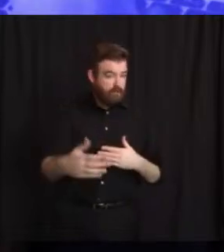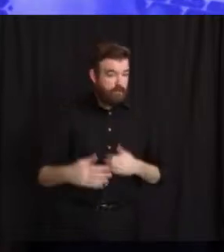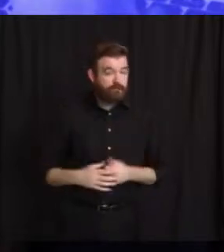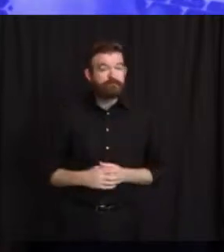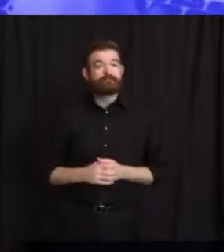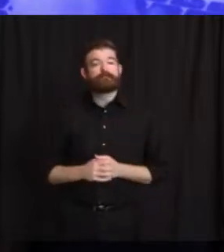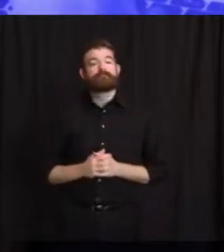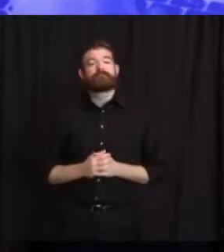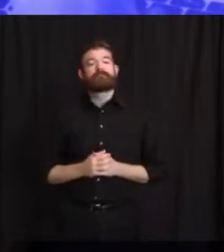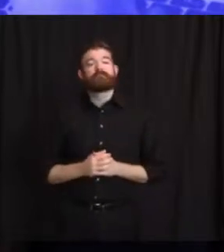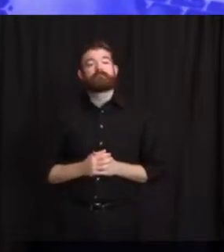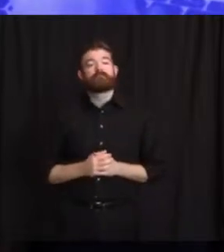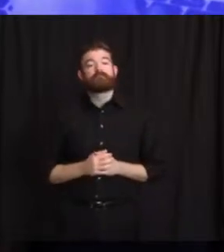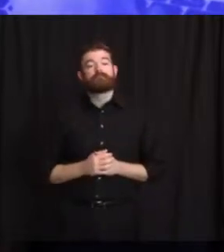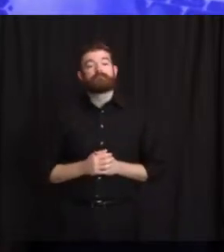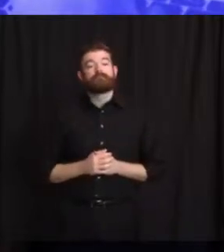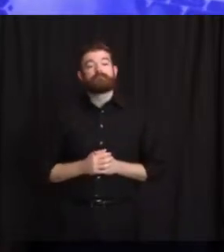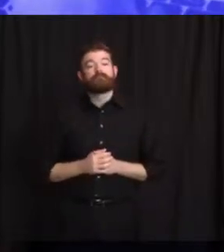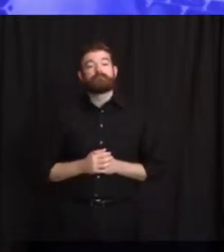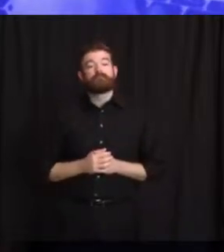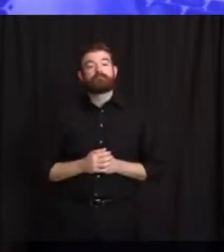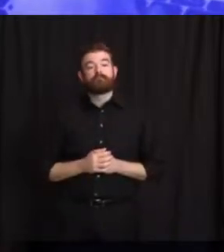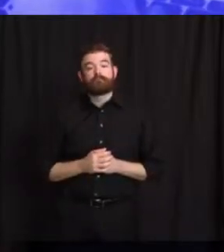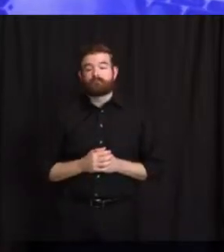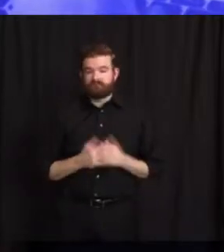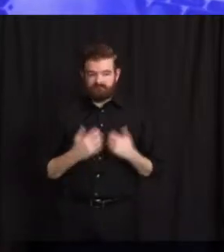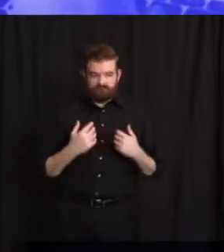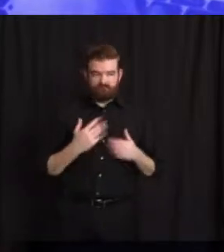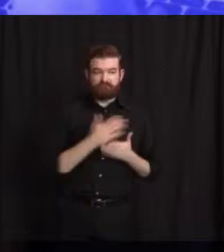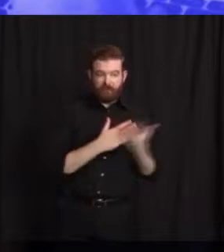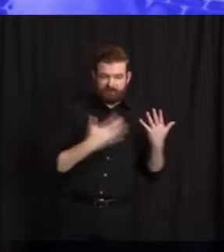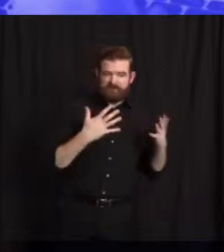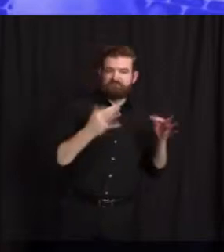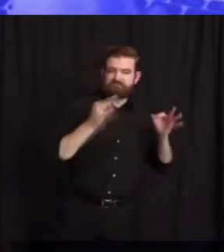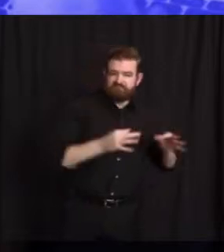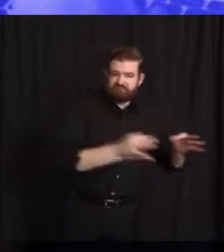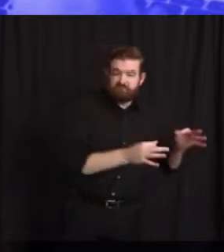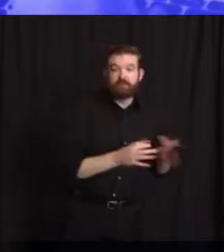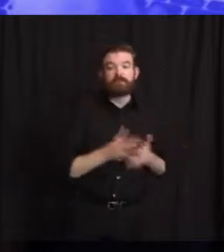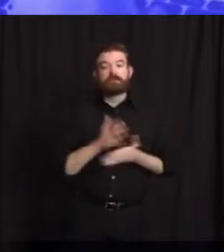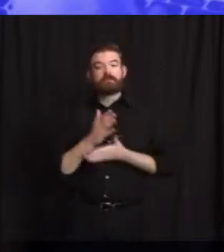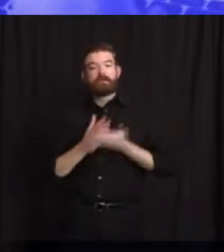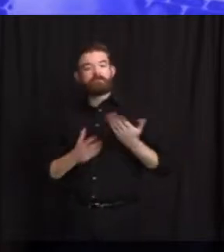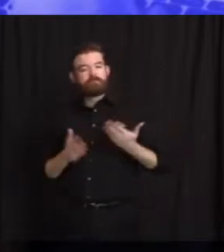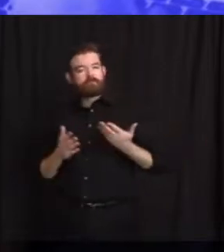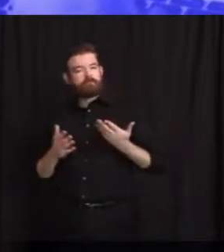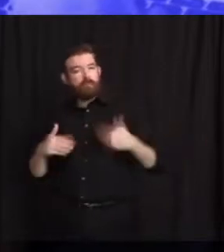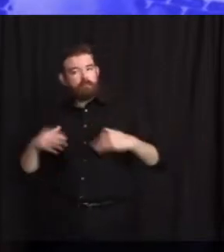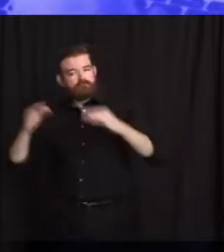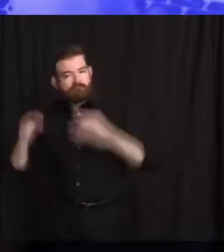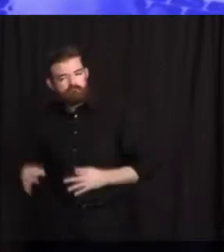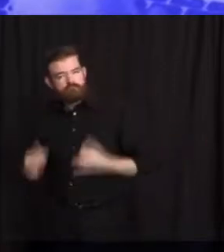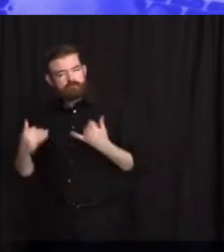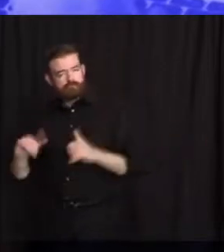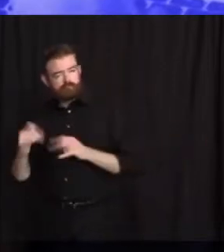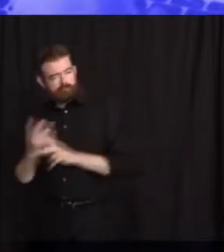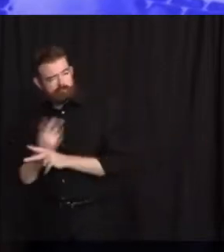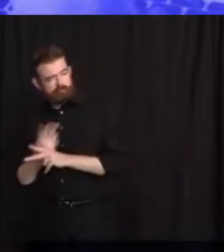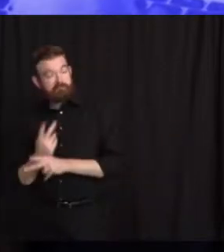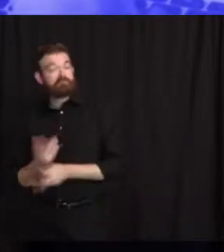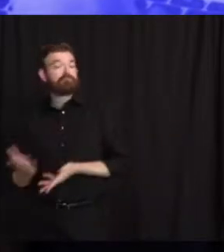we are proposing to make. As soon as this crisis began to unfold, we placed roughly $1 billion